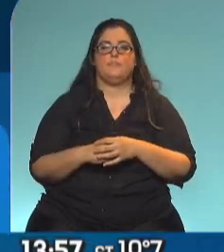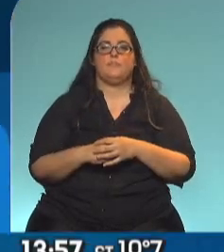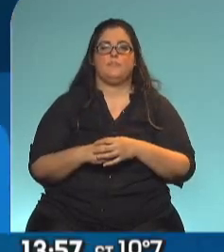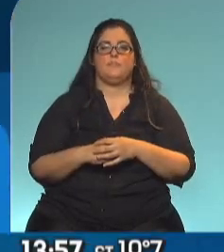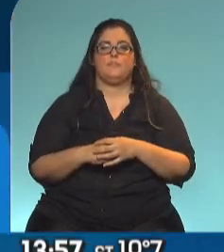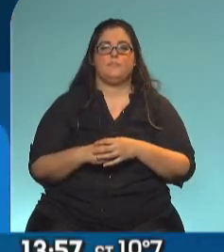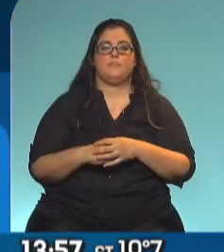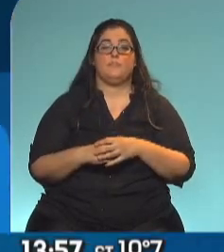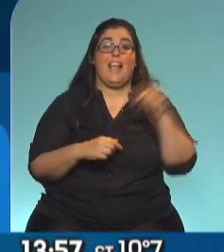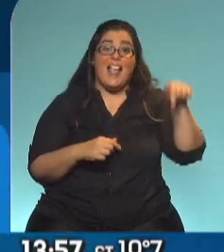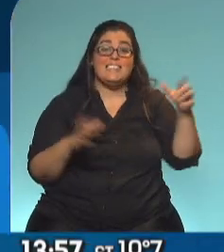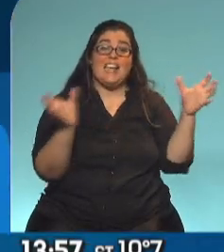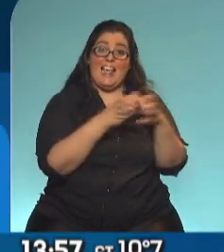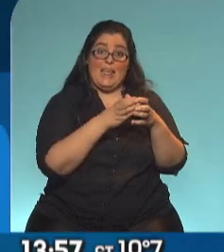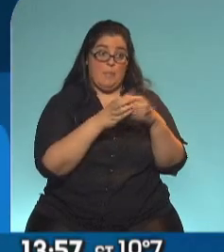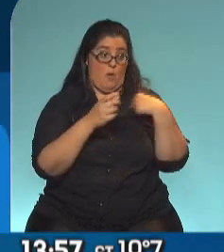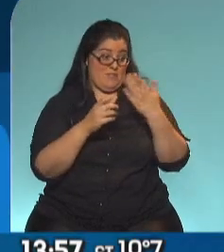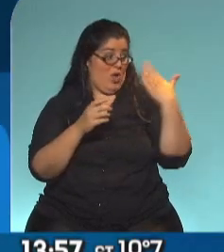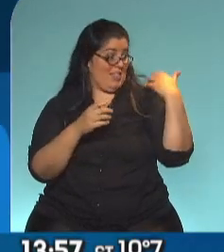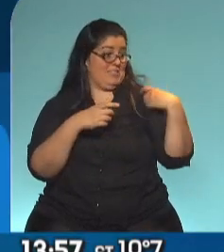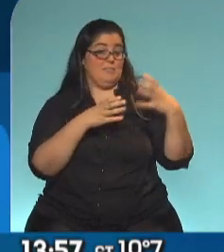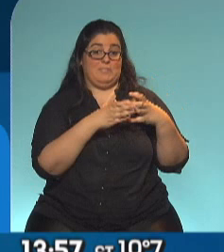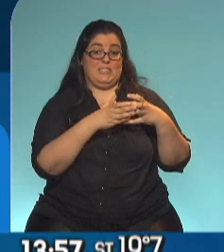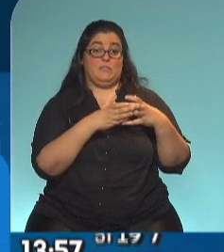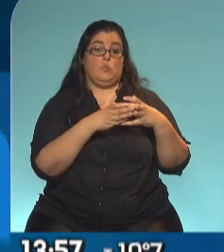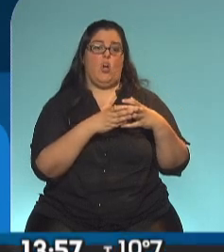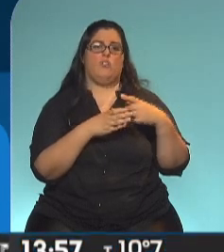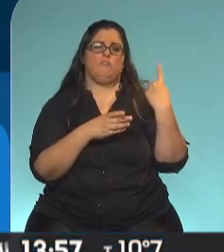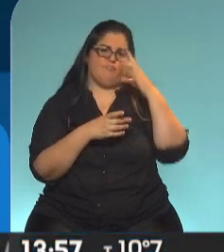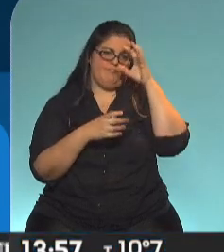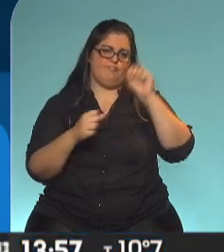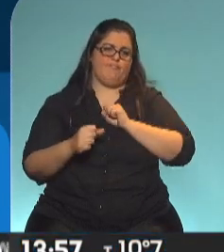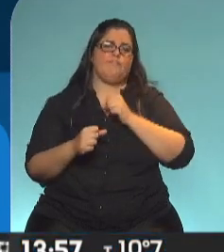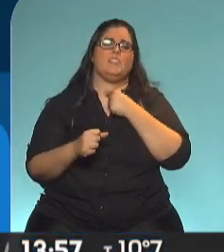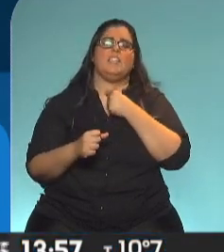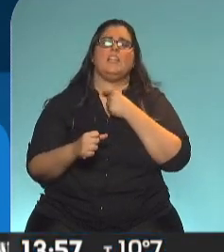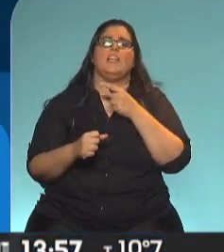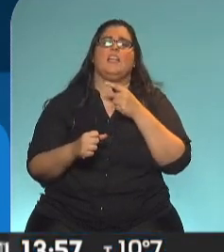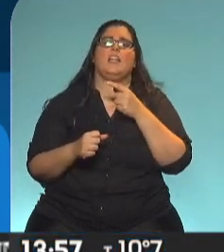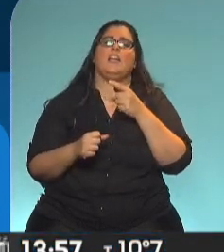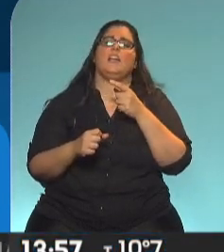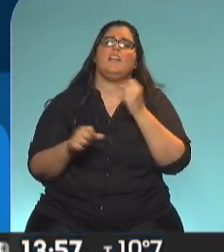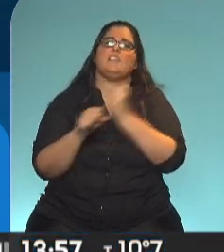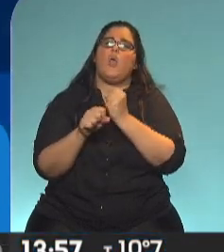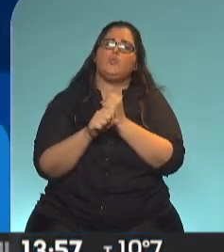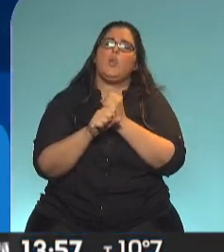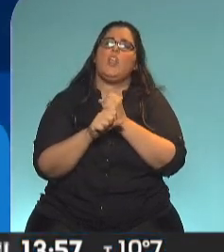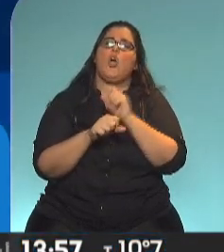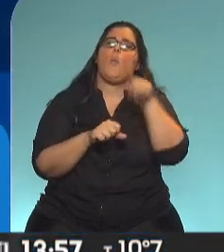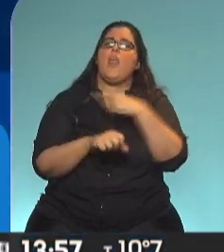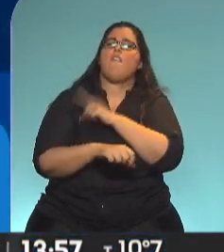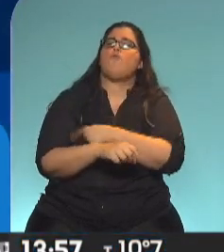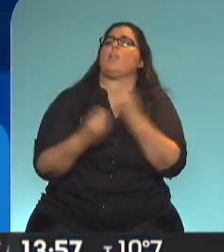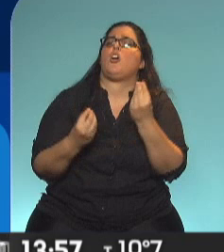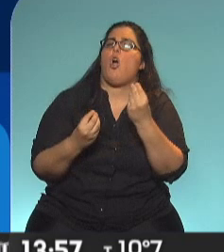moment, this team behind me. They embody my core beliefs that America is strongest when it works with its allies. As